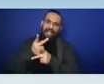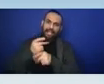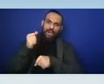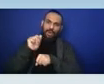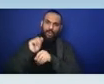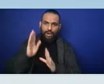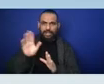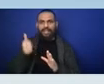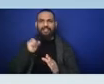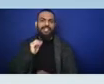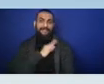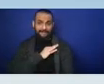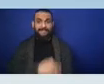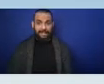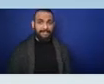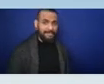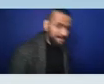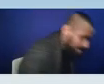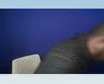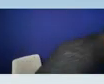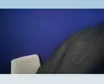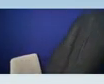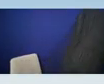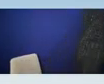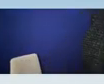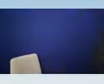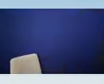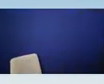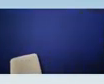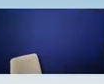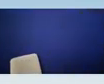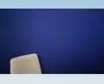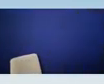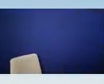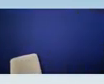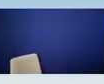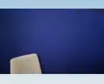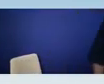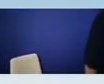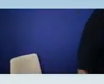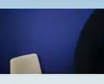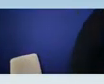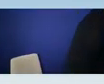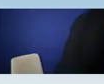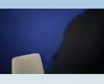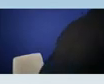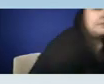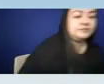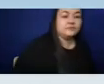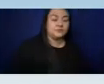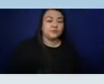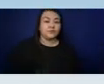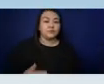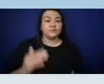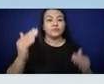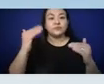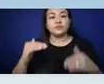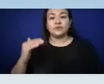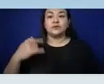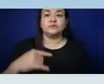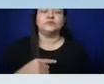and get your name in queue. And as those allocations continue to increase, we'll definitely we'll be expanding that reach into our